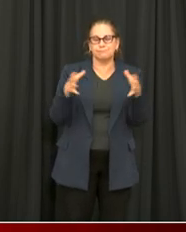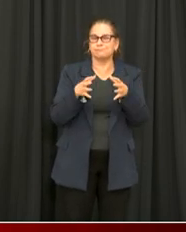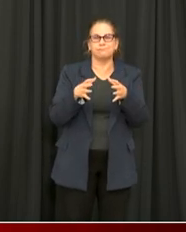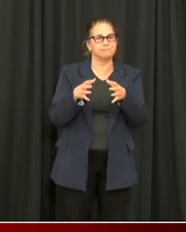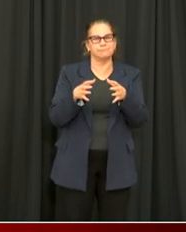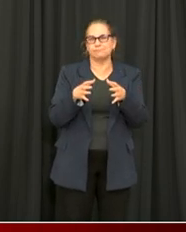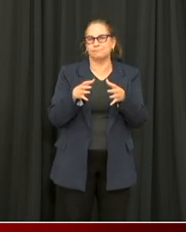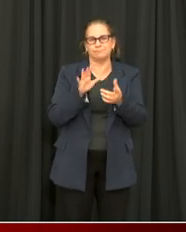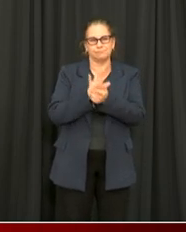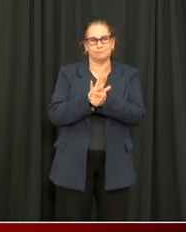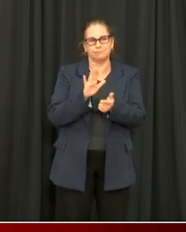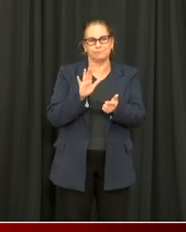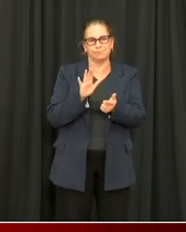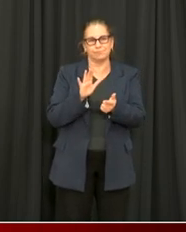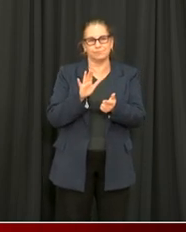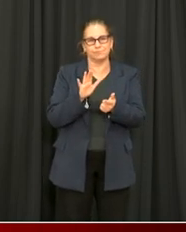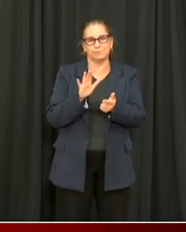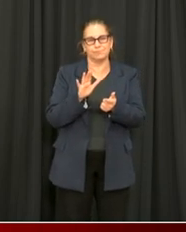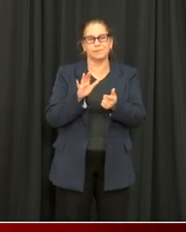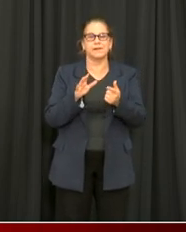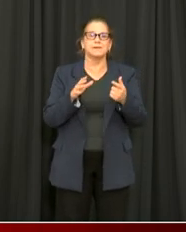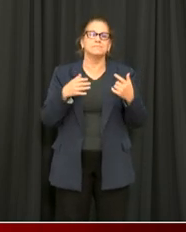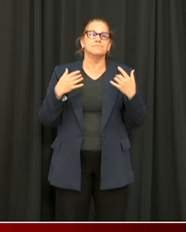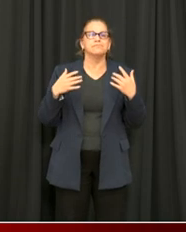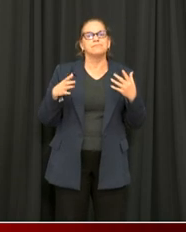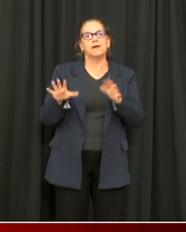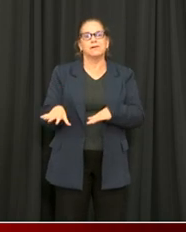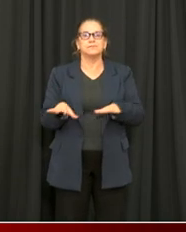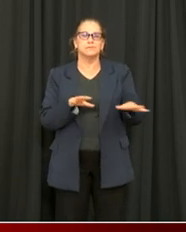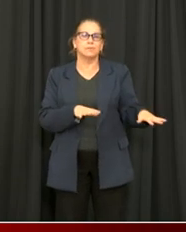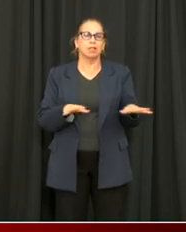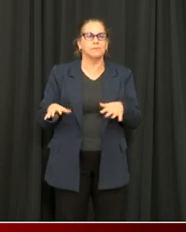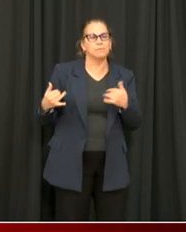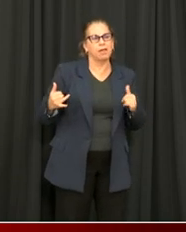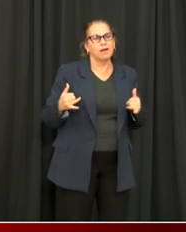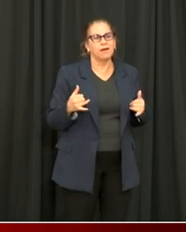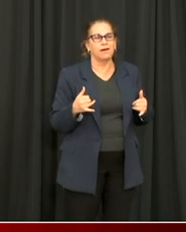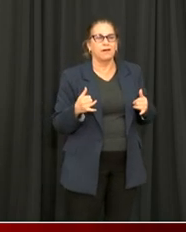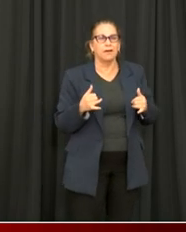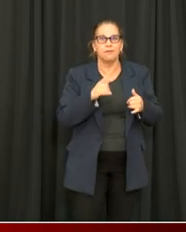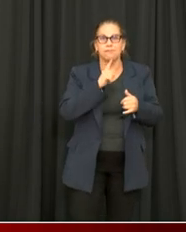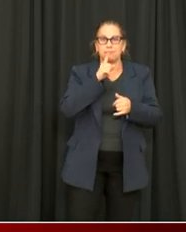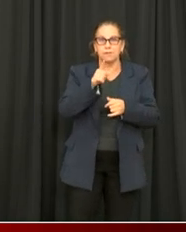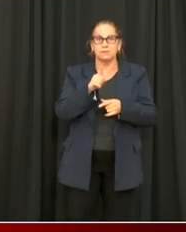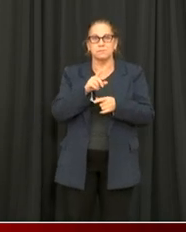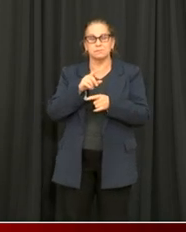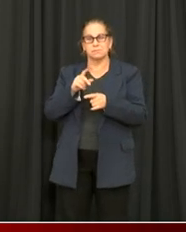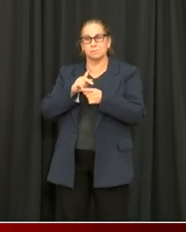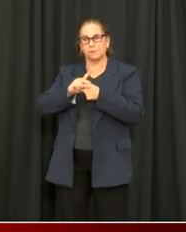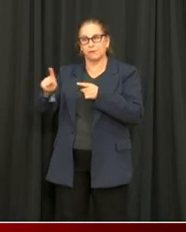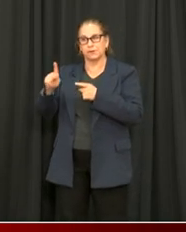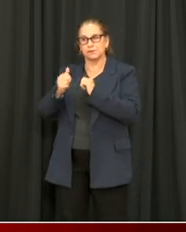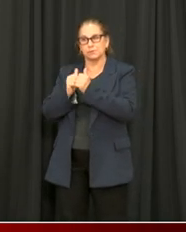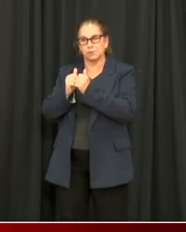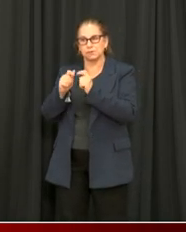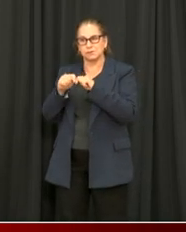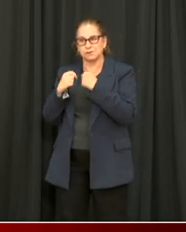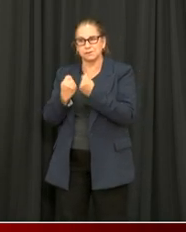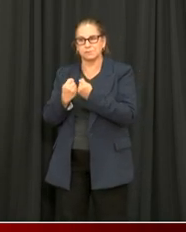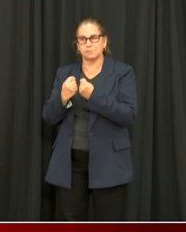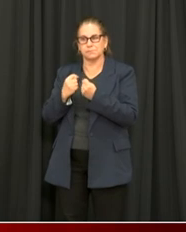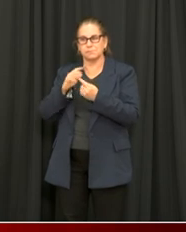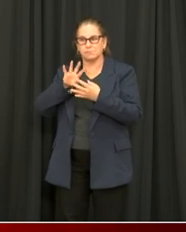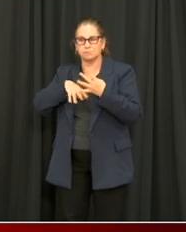casual play. And there are specific guidelines at the Department of Health that relate to that. For houses of